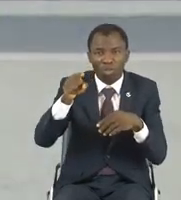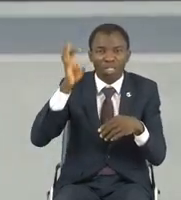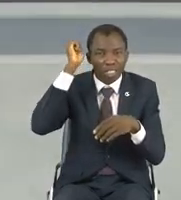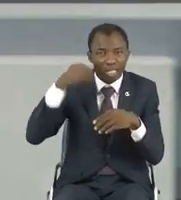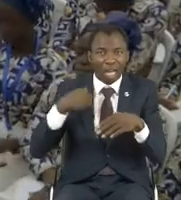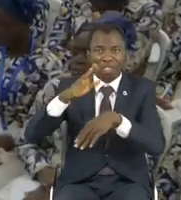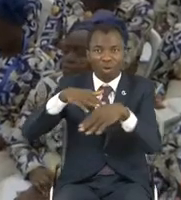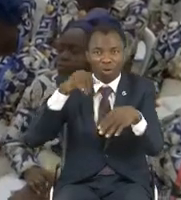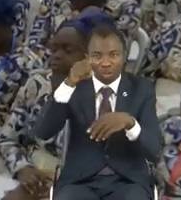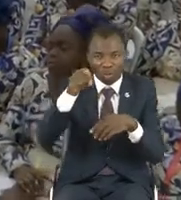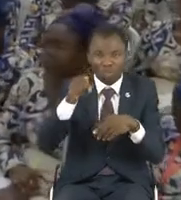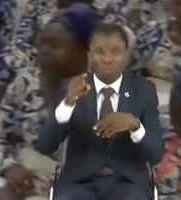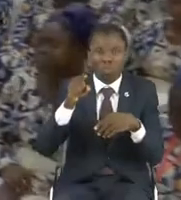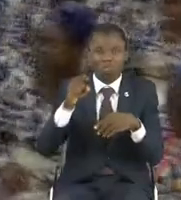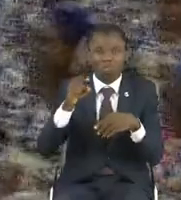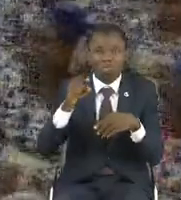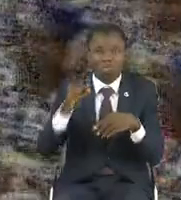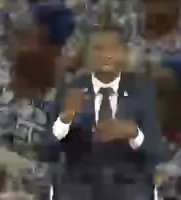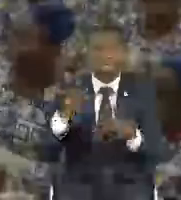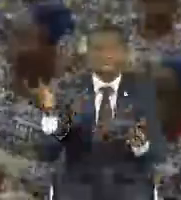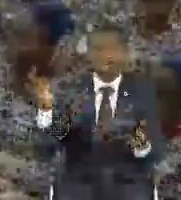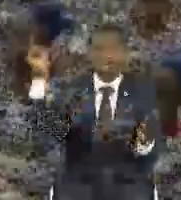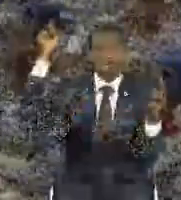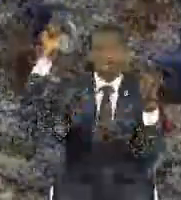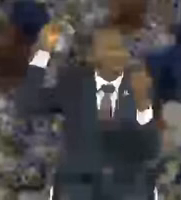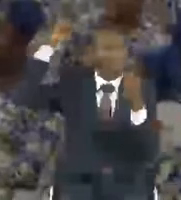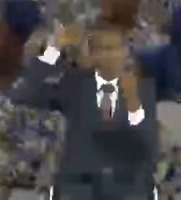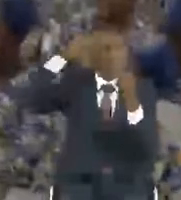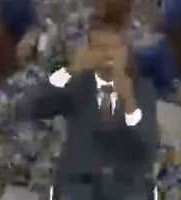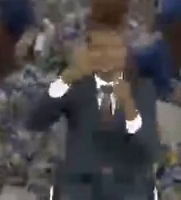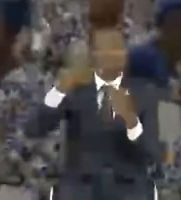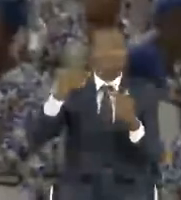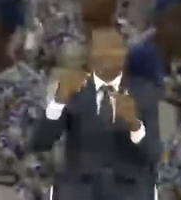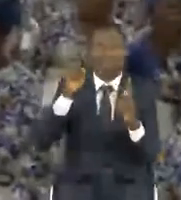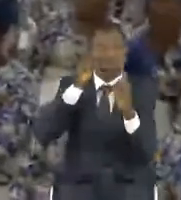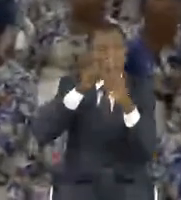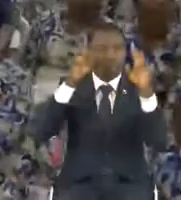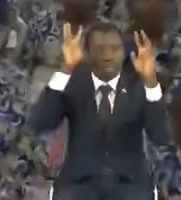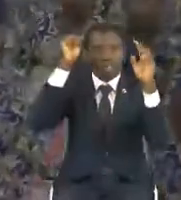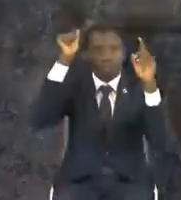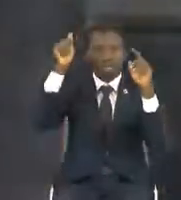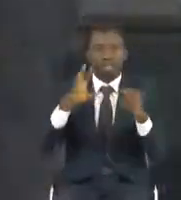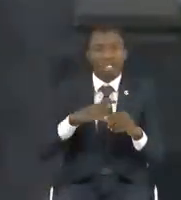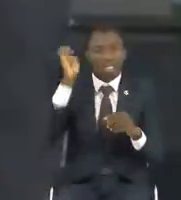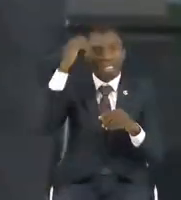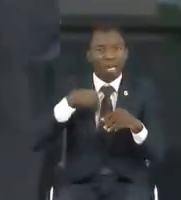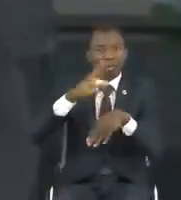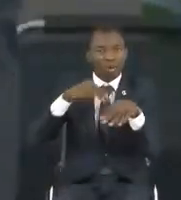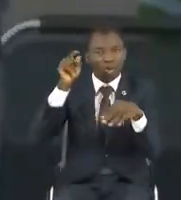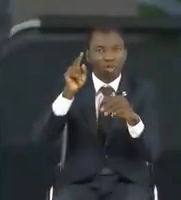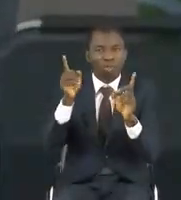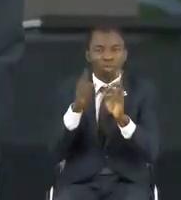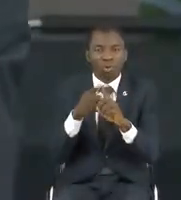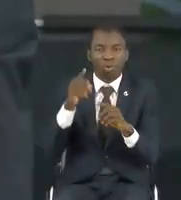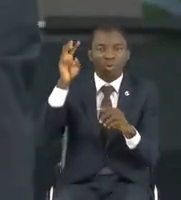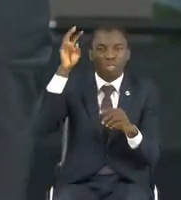you. Amen. Unto himself. There's salvation there unto himself. There's